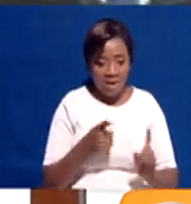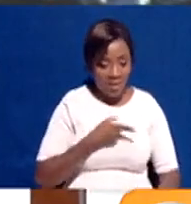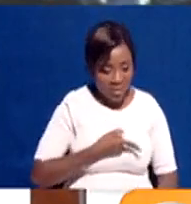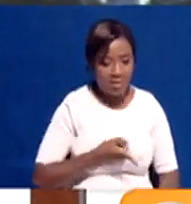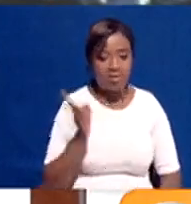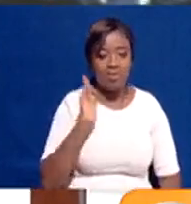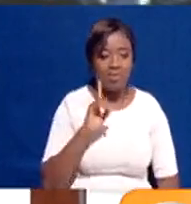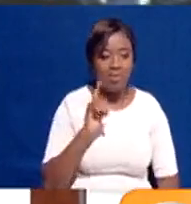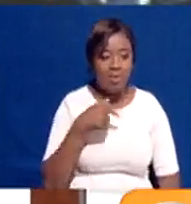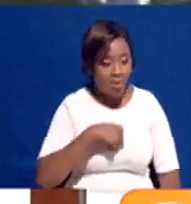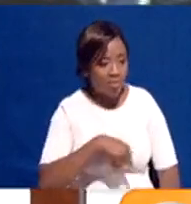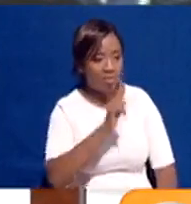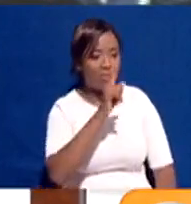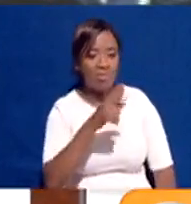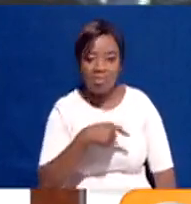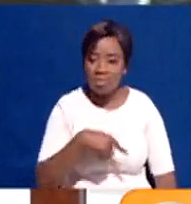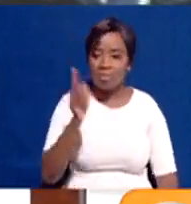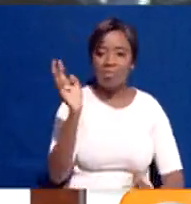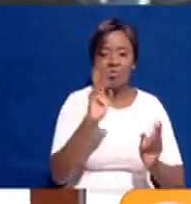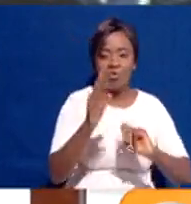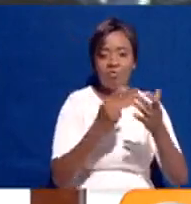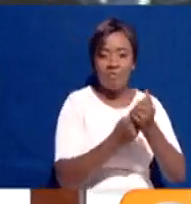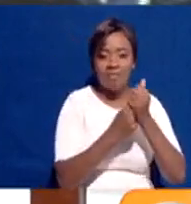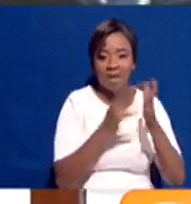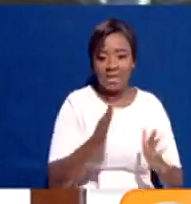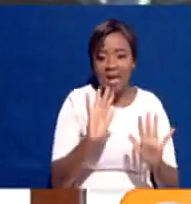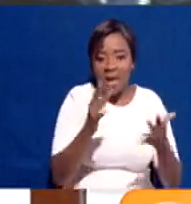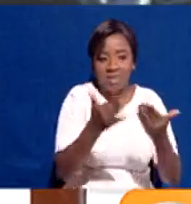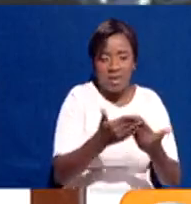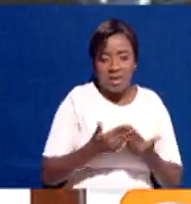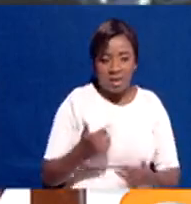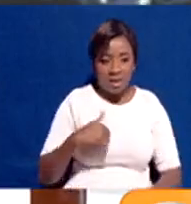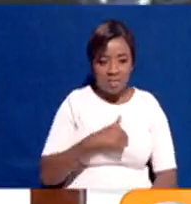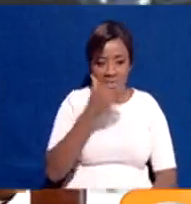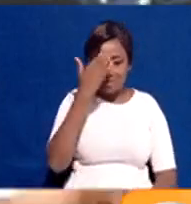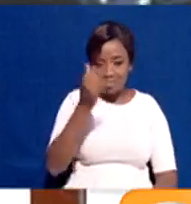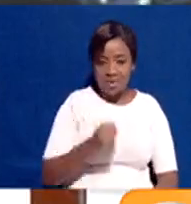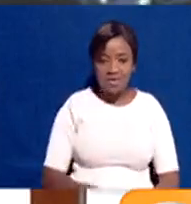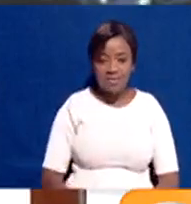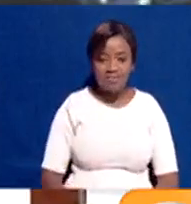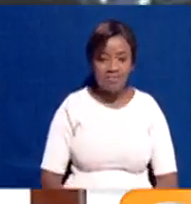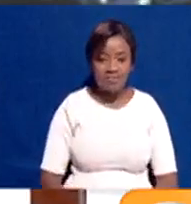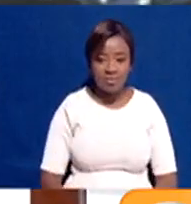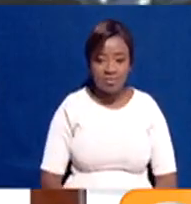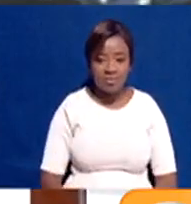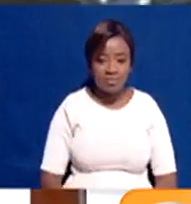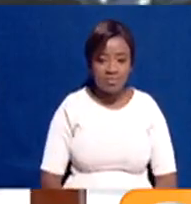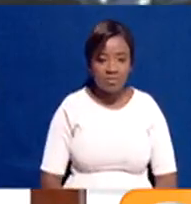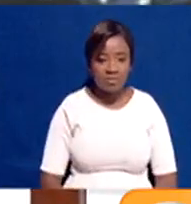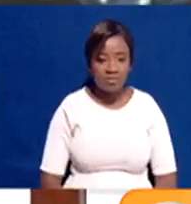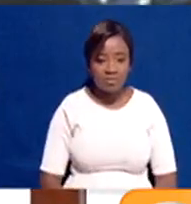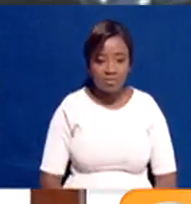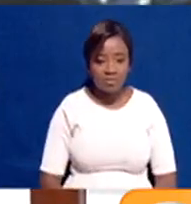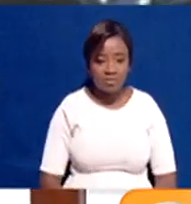ladies just to talk to the different partners to find out how they can assist us, because we realize that the governors also have limited funding,